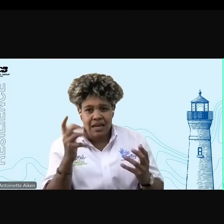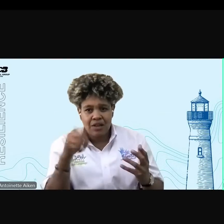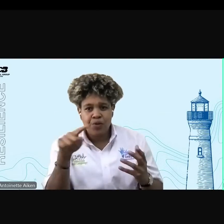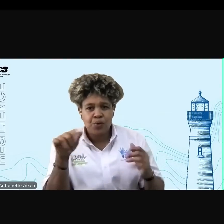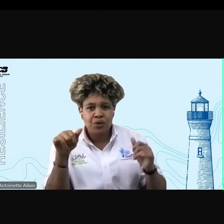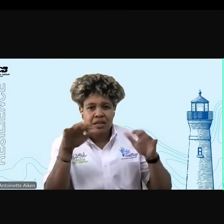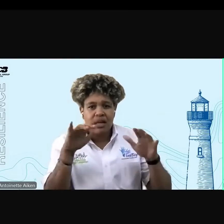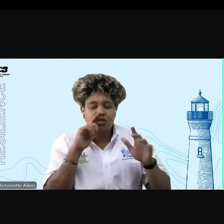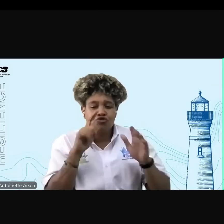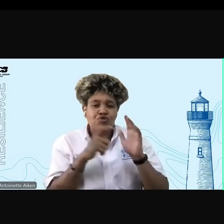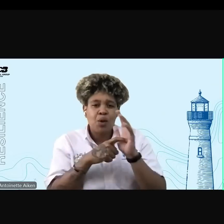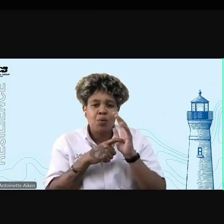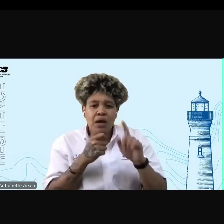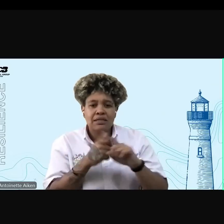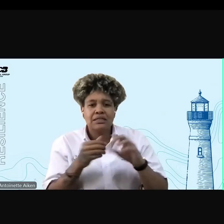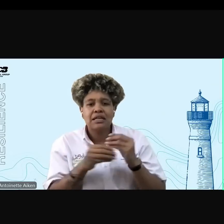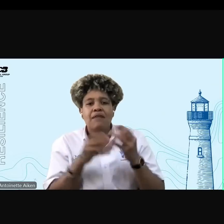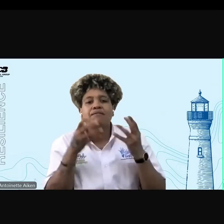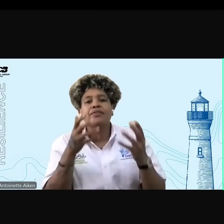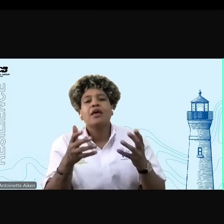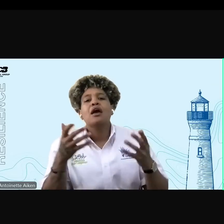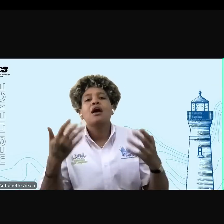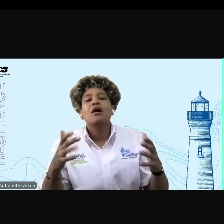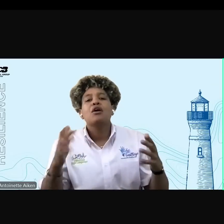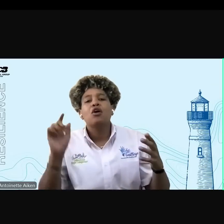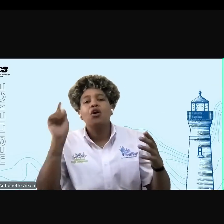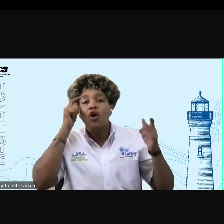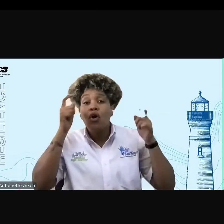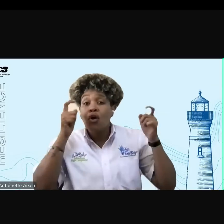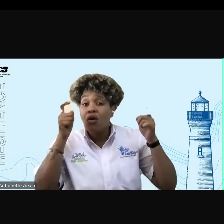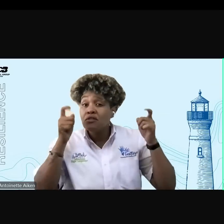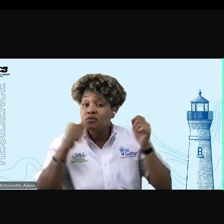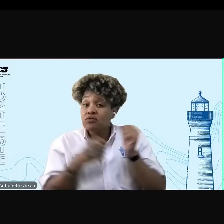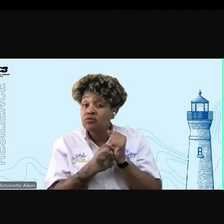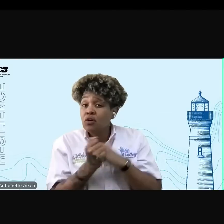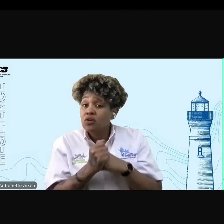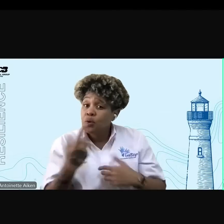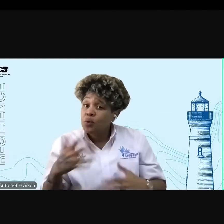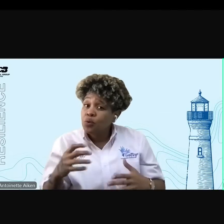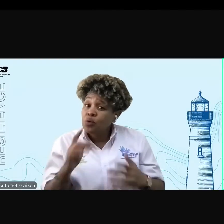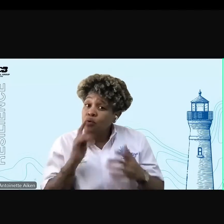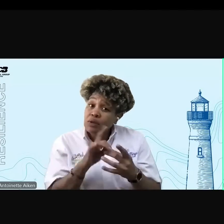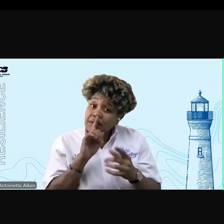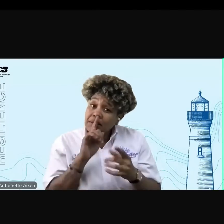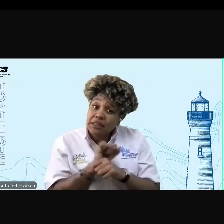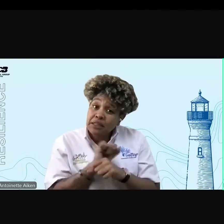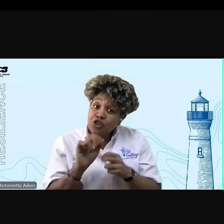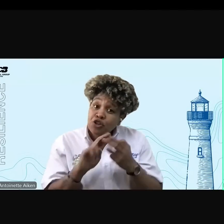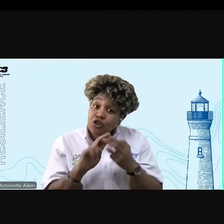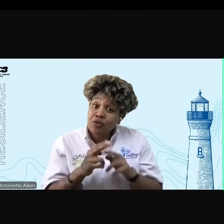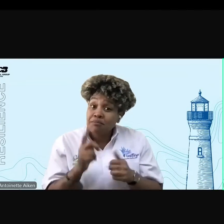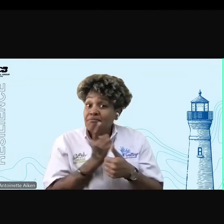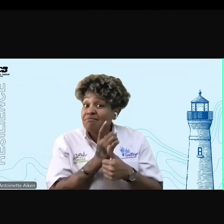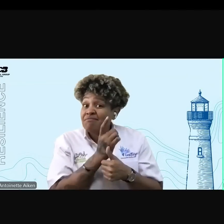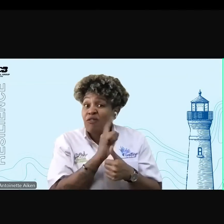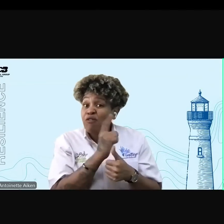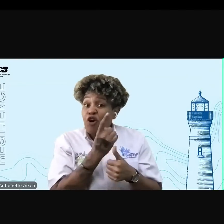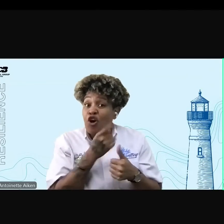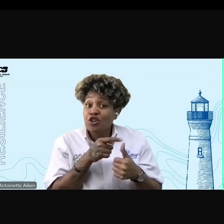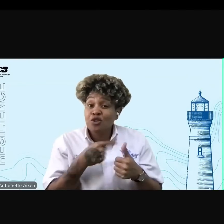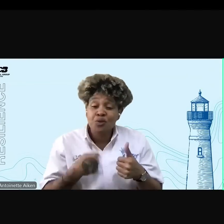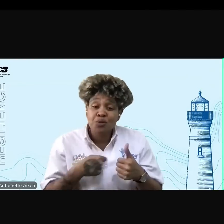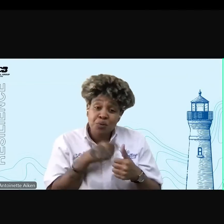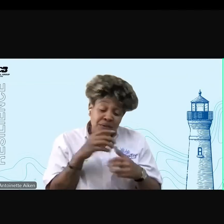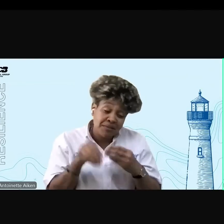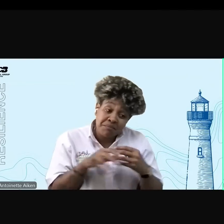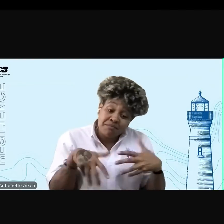standards require there to be a significant governance framework around ensuring, number one, that we are